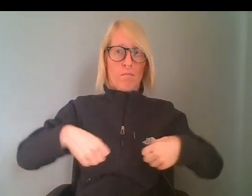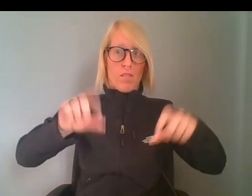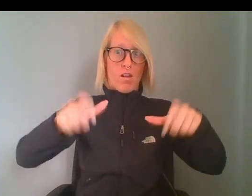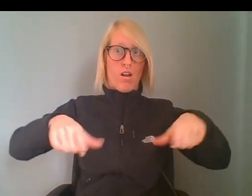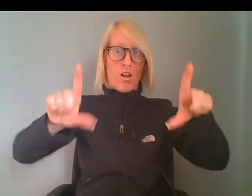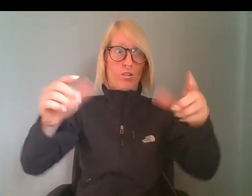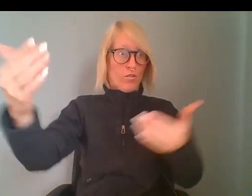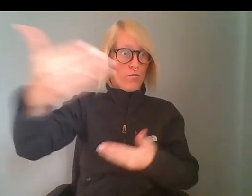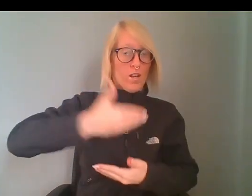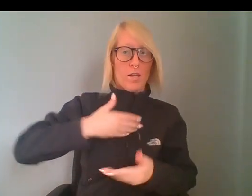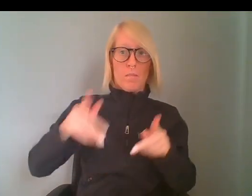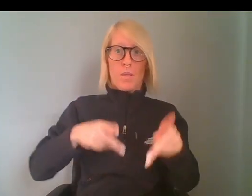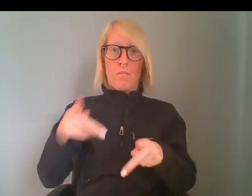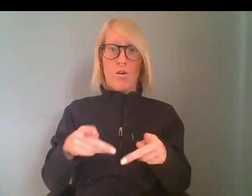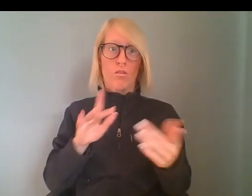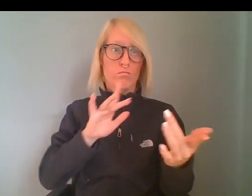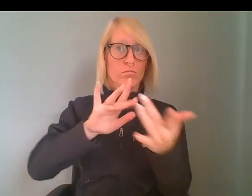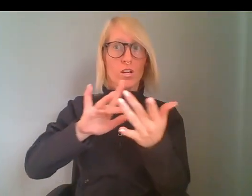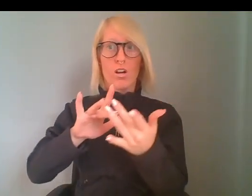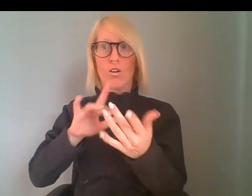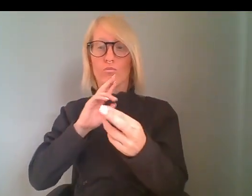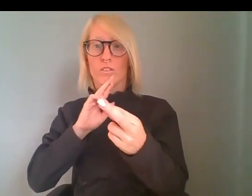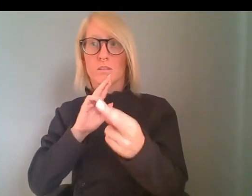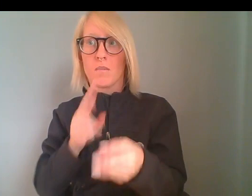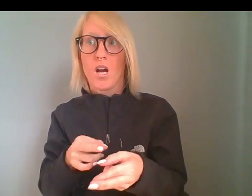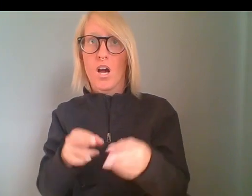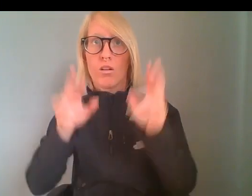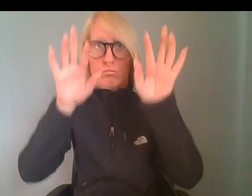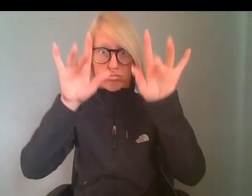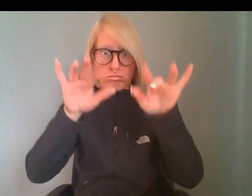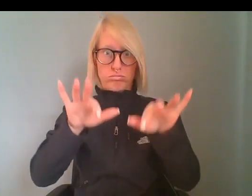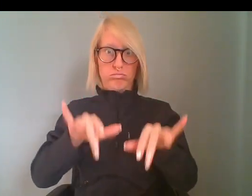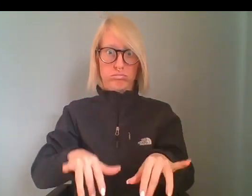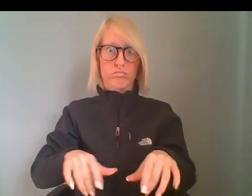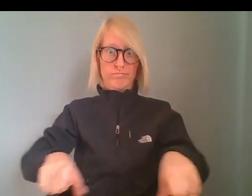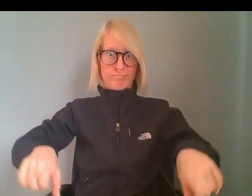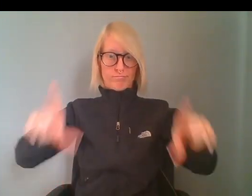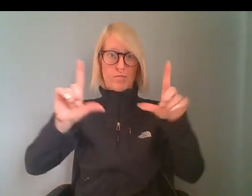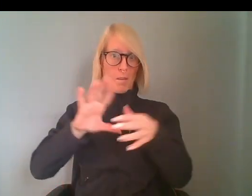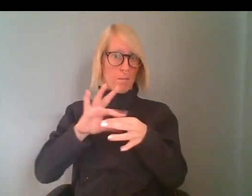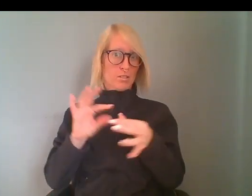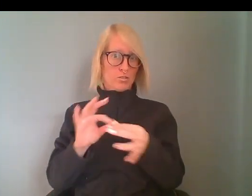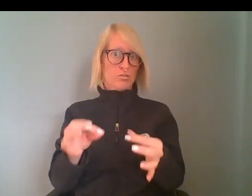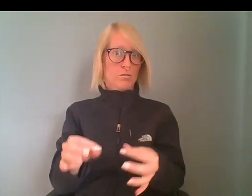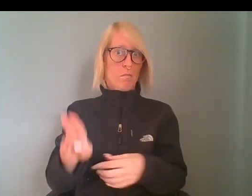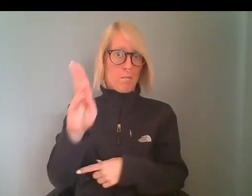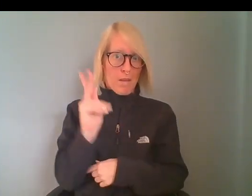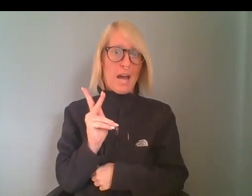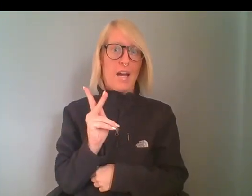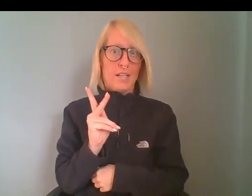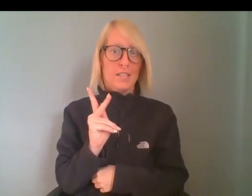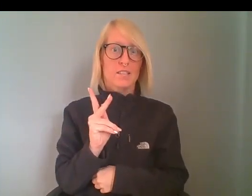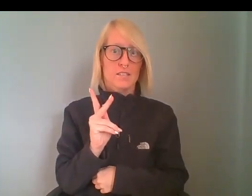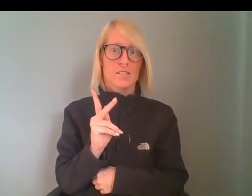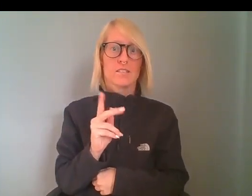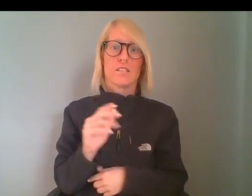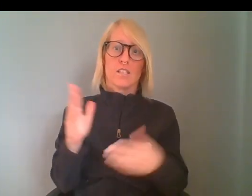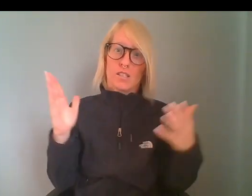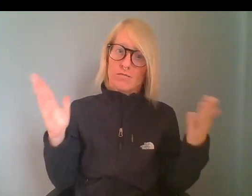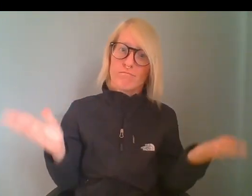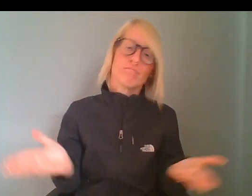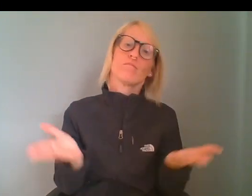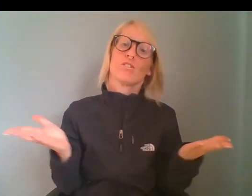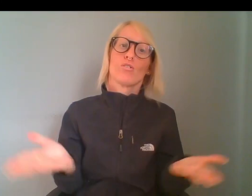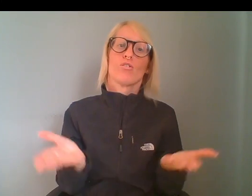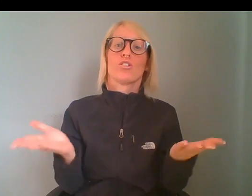you know, same with Twitter, same with these other tools, that it's two-way. It's not just you putting the information out there.